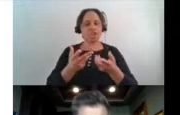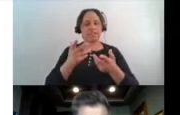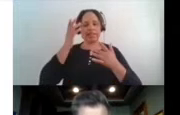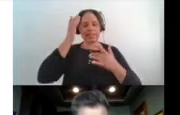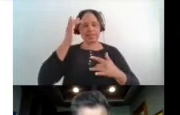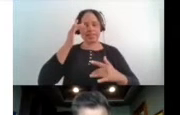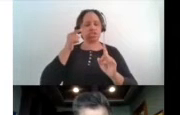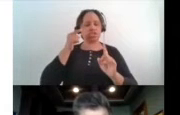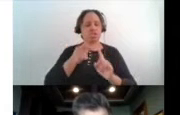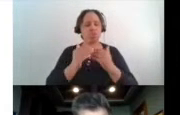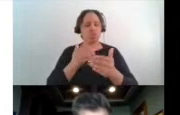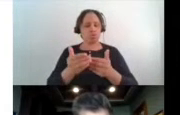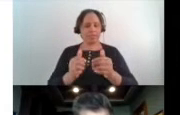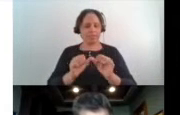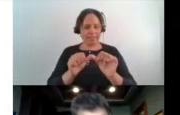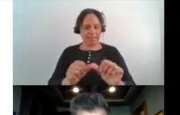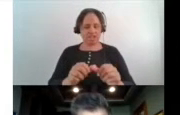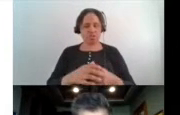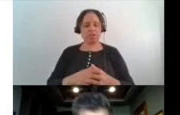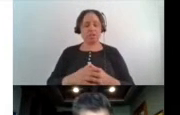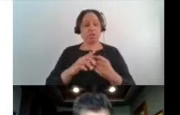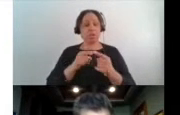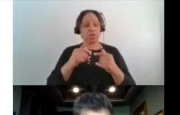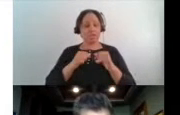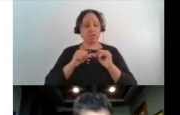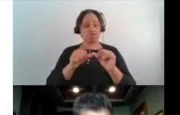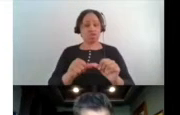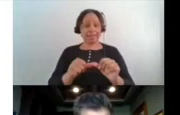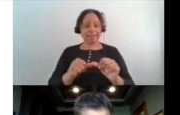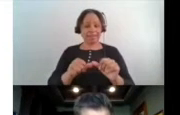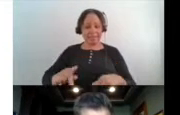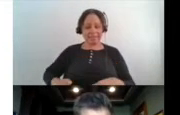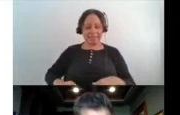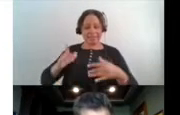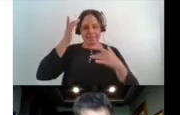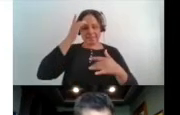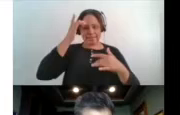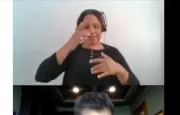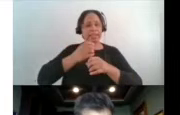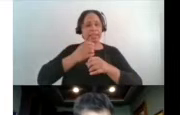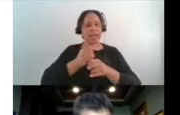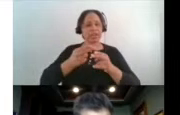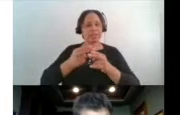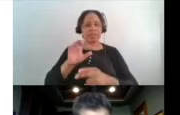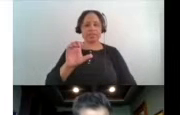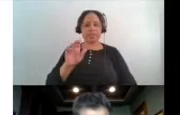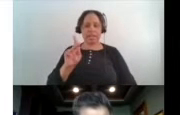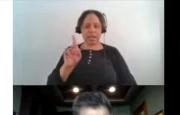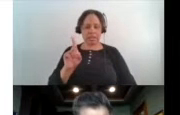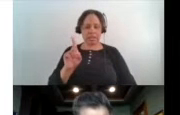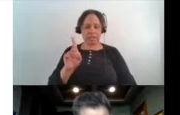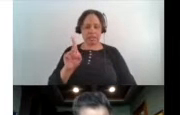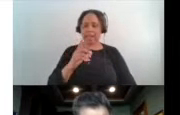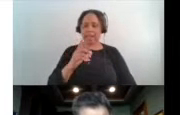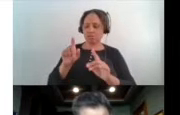have chronic kidney disease, or the acronym here is CKD, we touched on this. How do you know